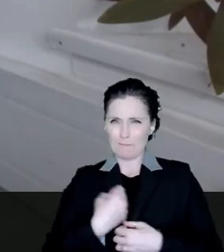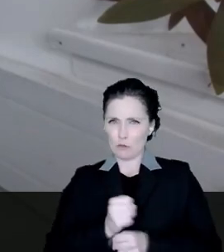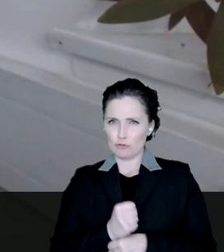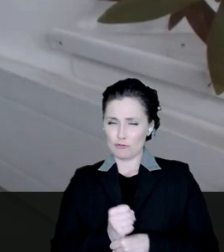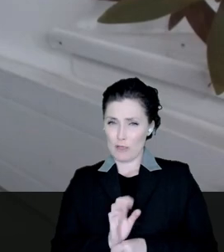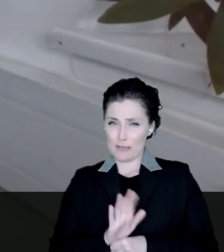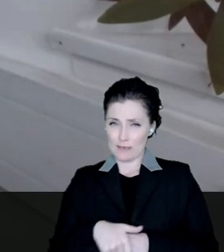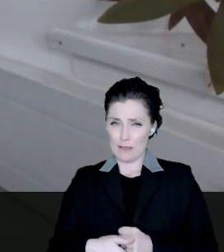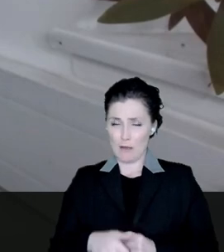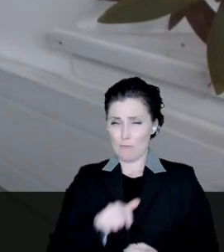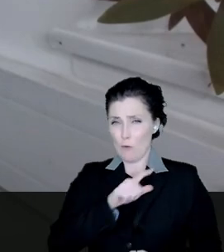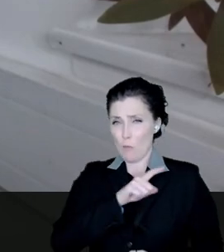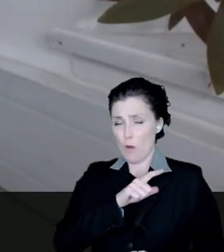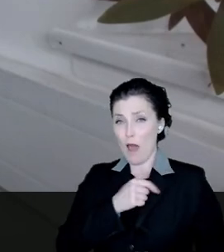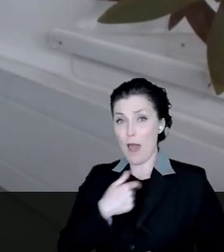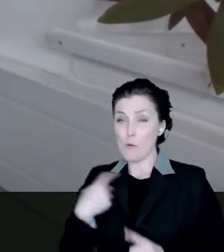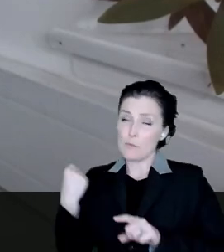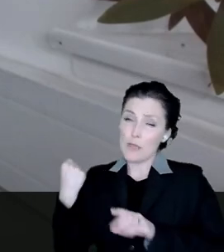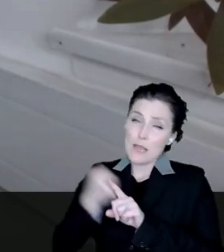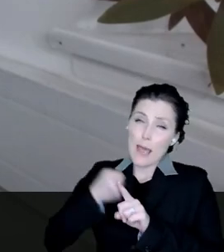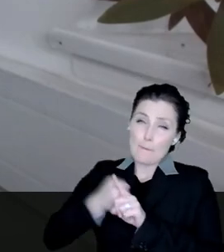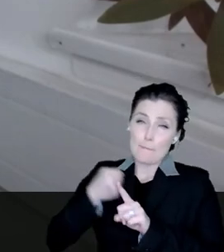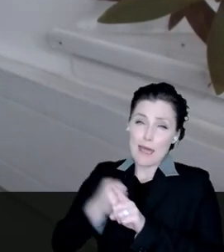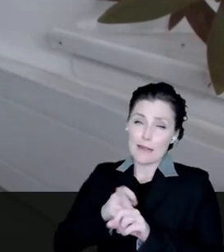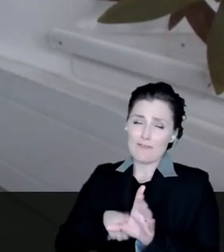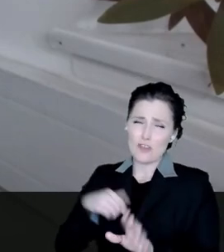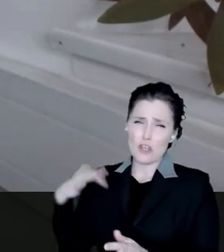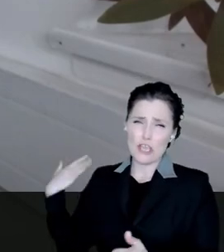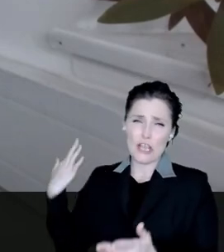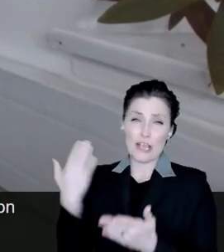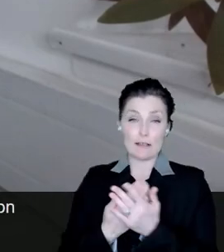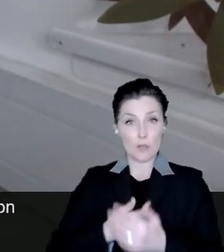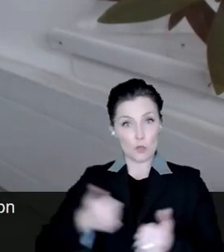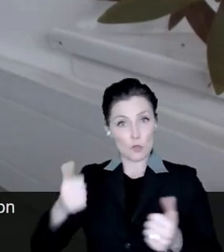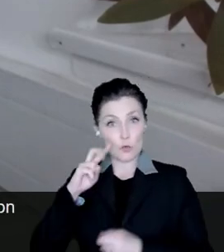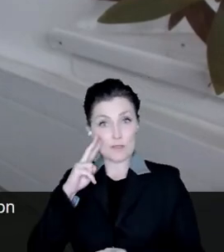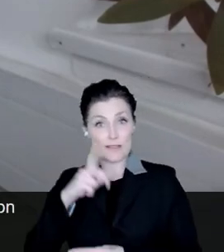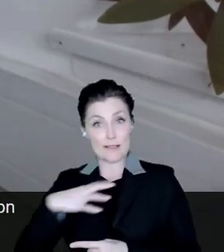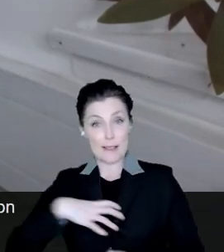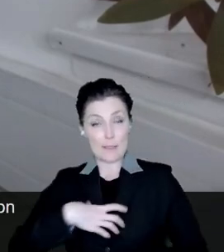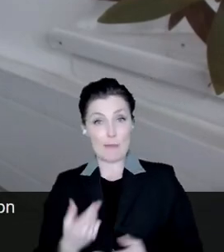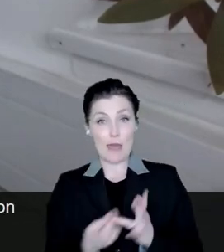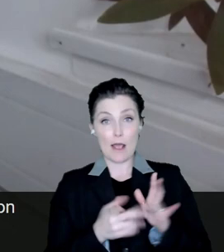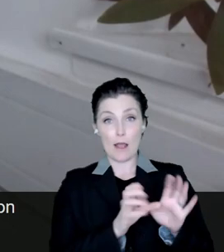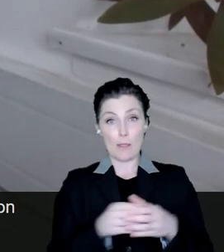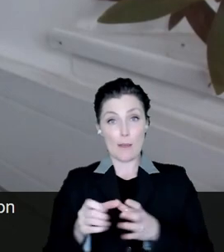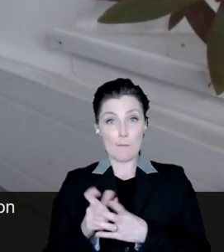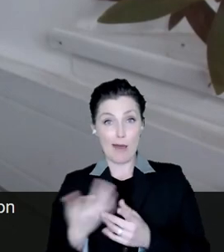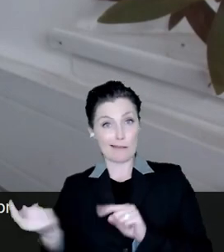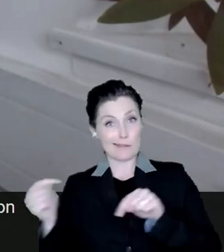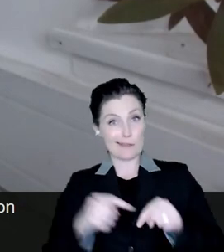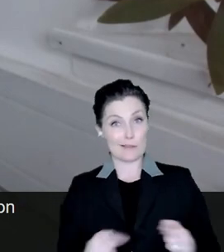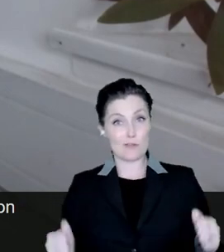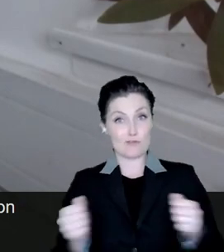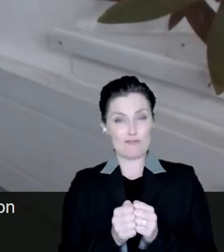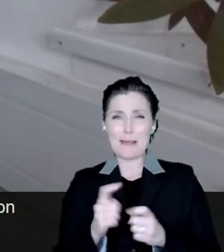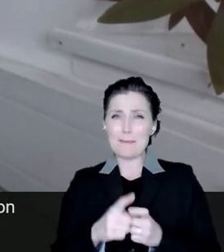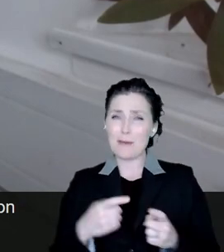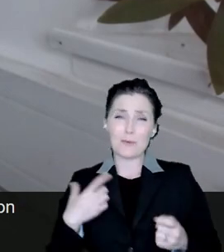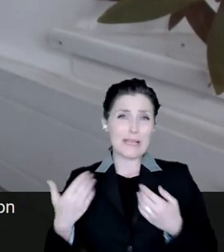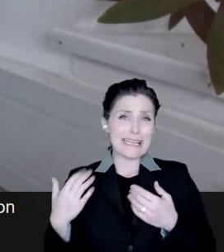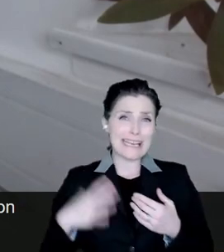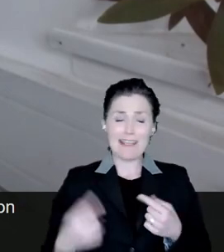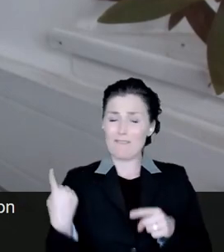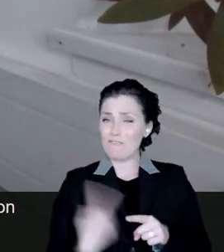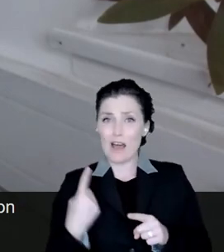years. And it's good to see that people like the mayor and other parties are finally coming to the table. But we do need action faster. So one good